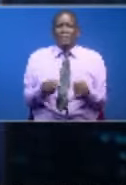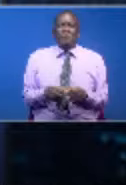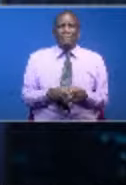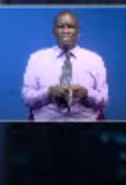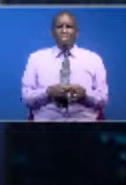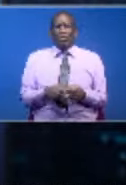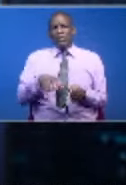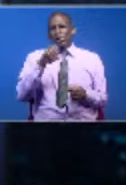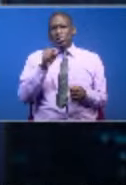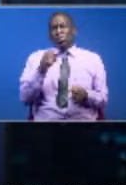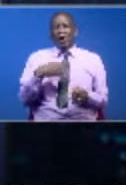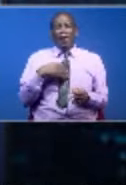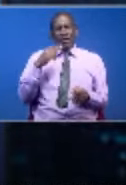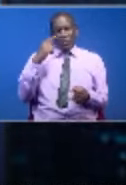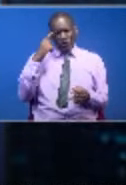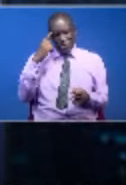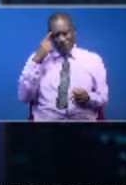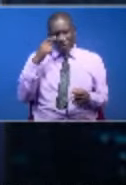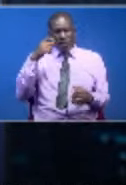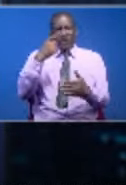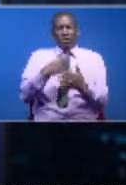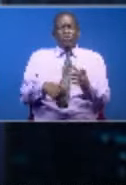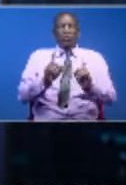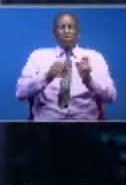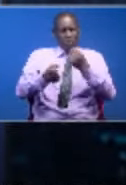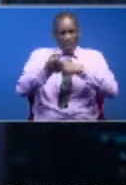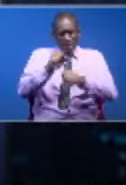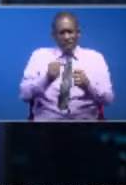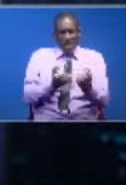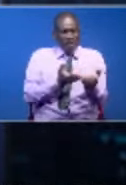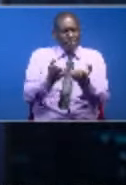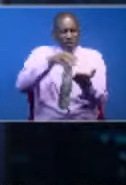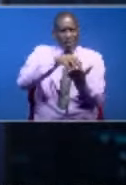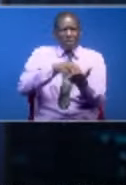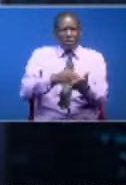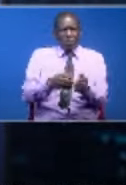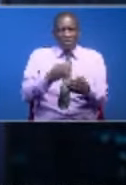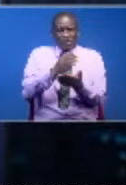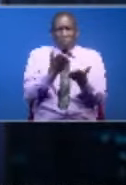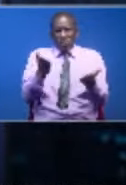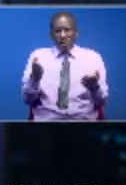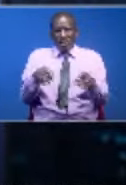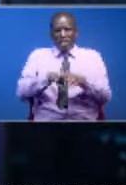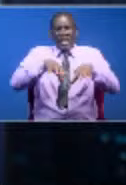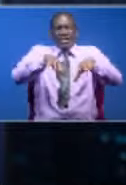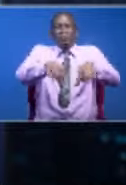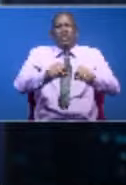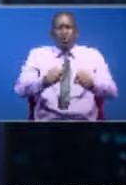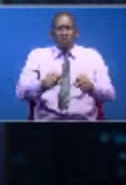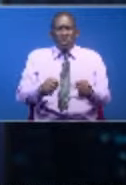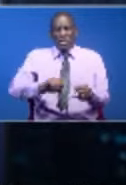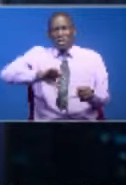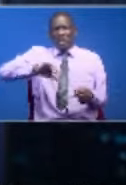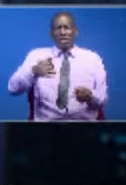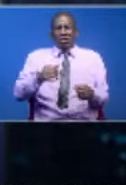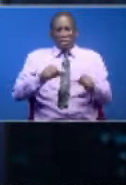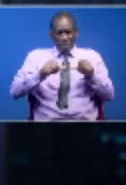So I think the cost of inaction and the business case for some of these things like adaptation, urban